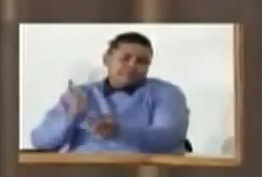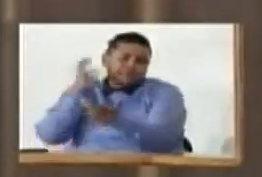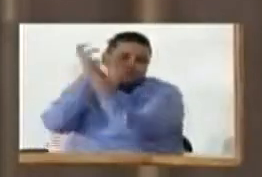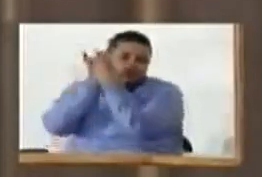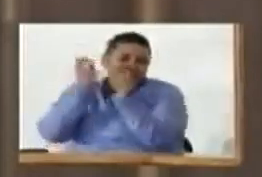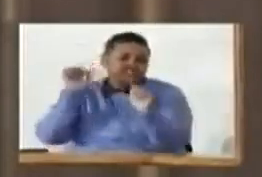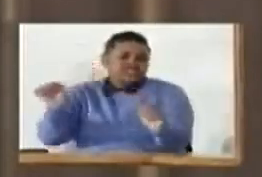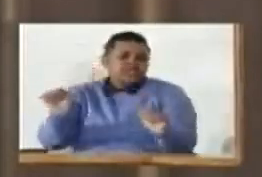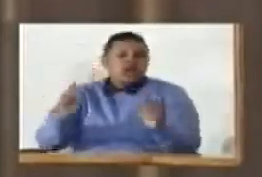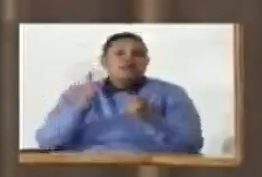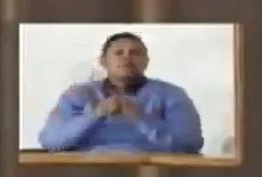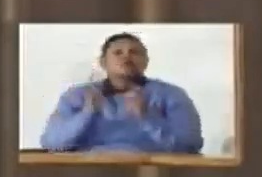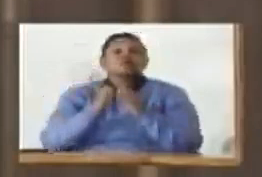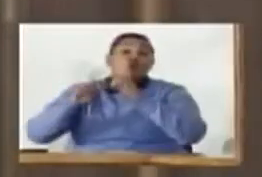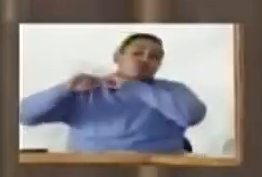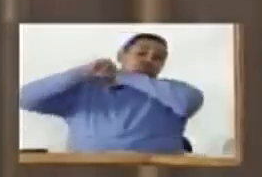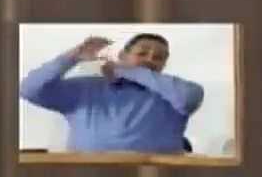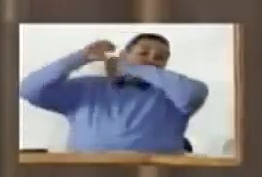promote Jamaica's culture.